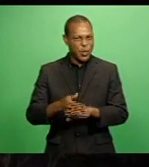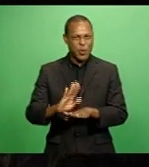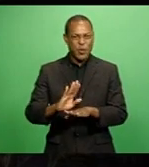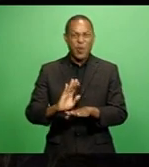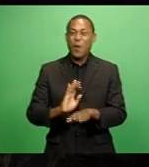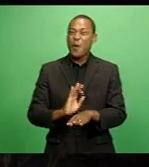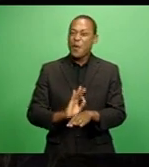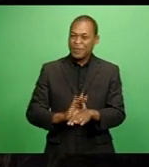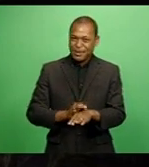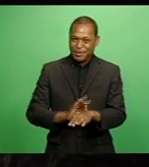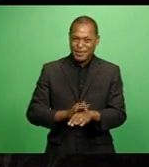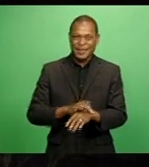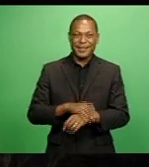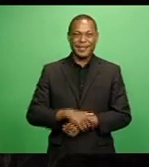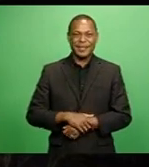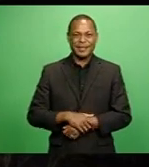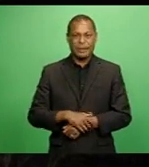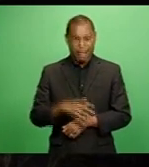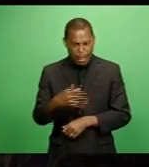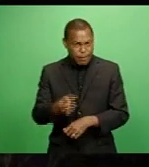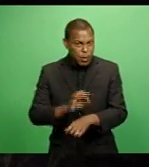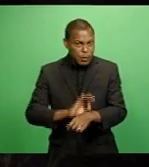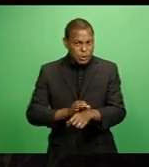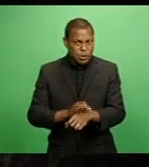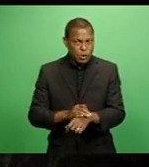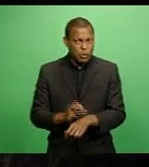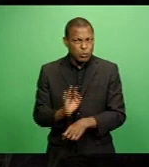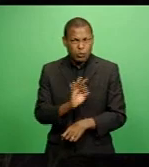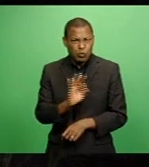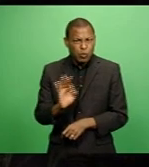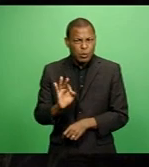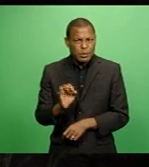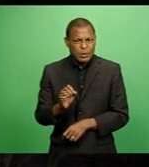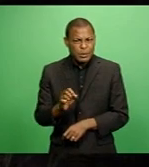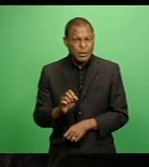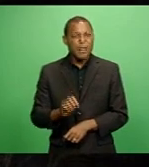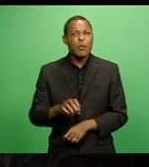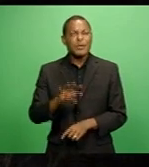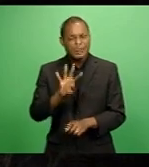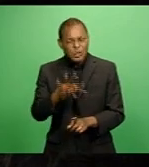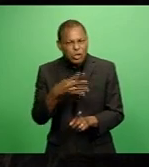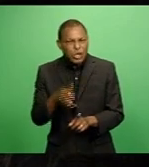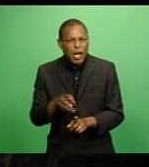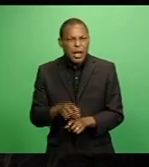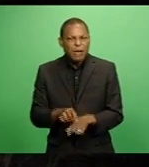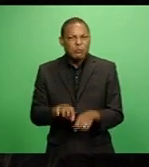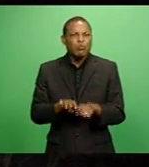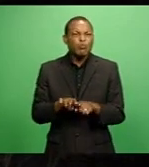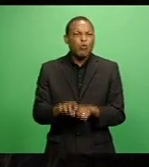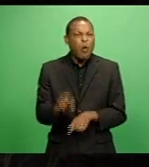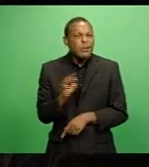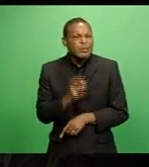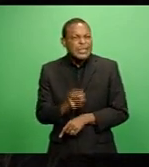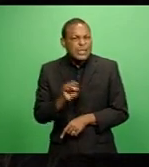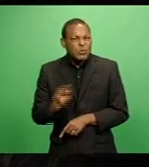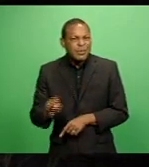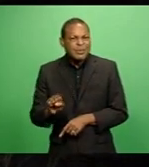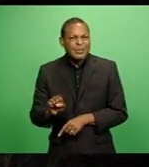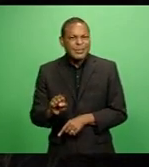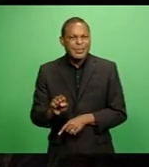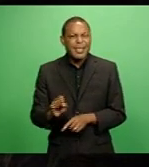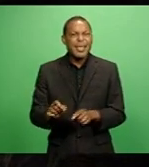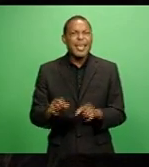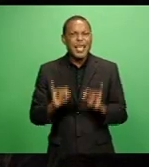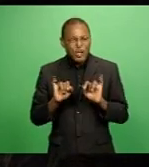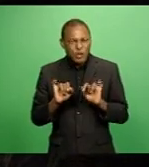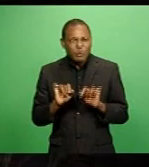Hospital. And despite the hospital not able to treat some of the most serious acute or complicated cases, people in